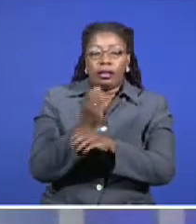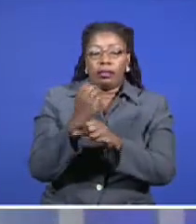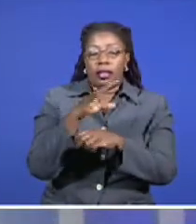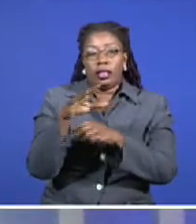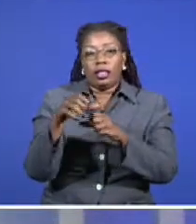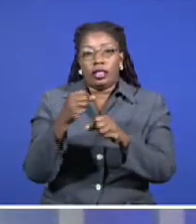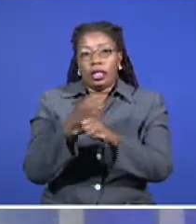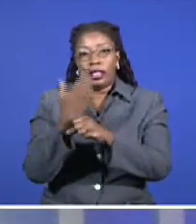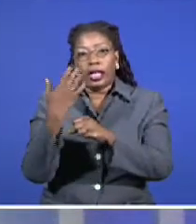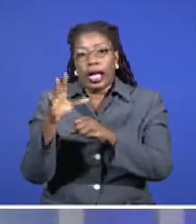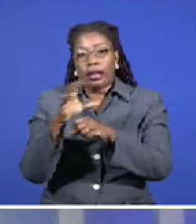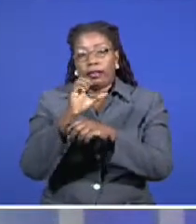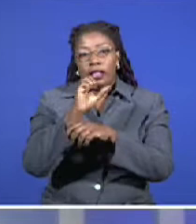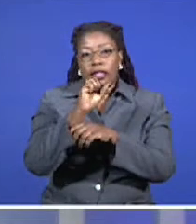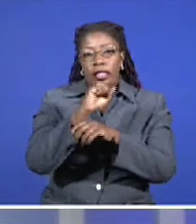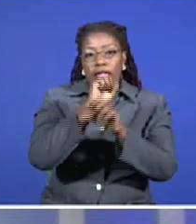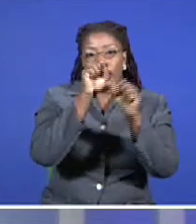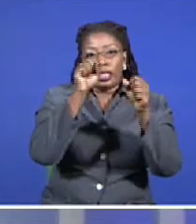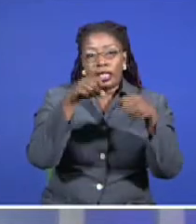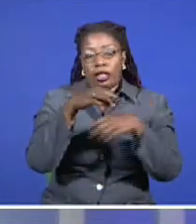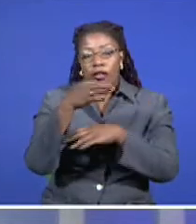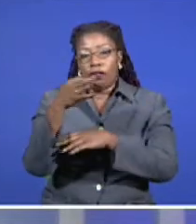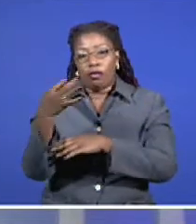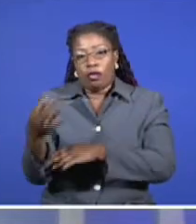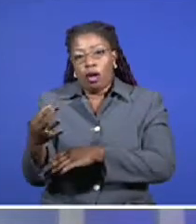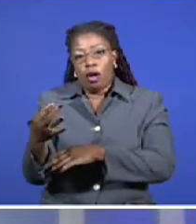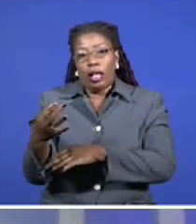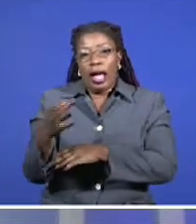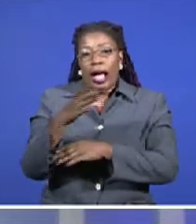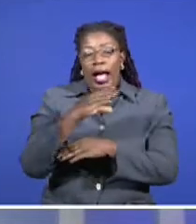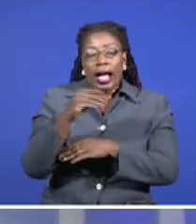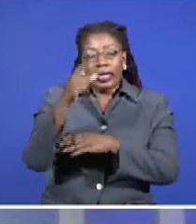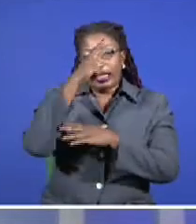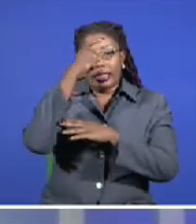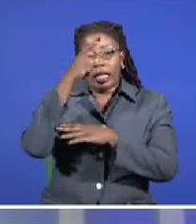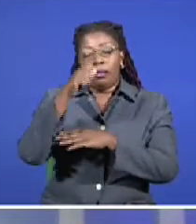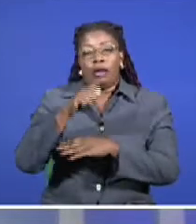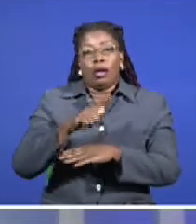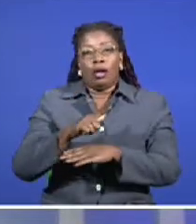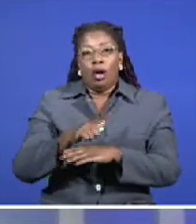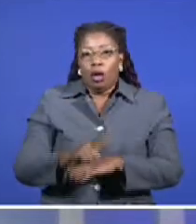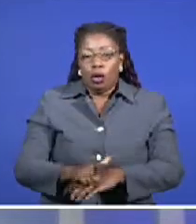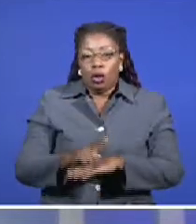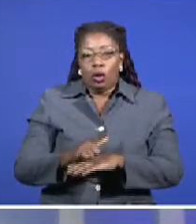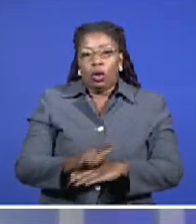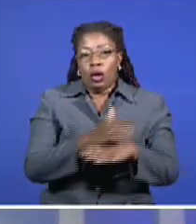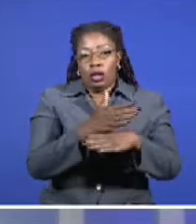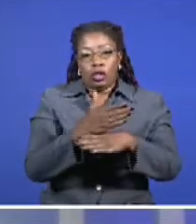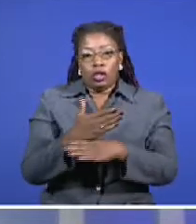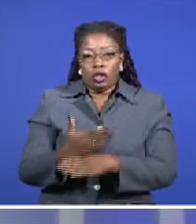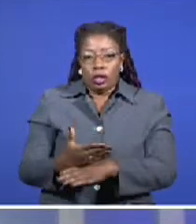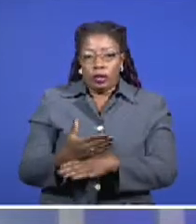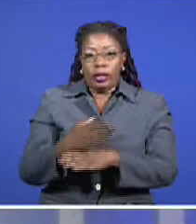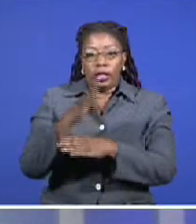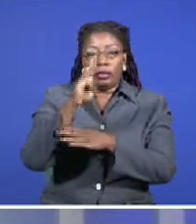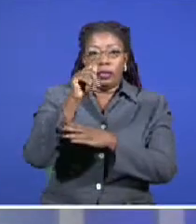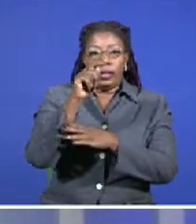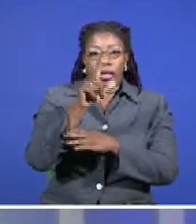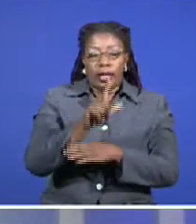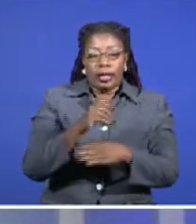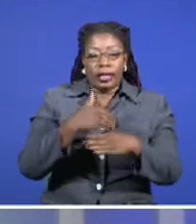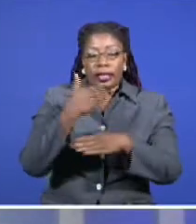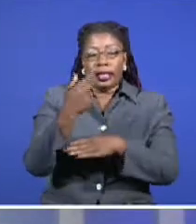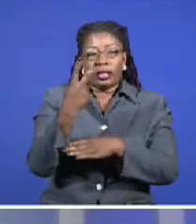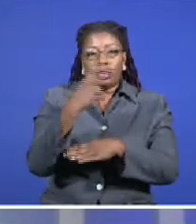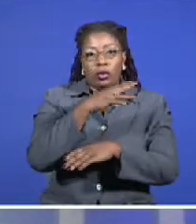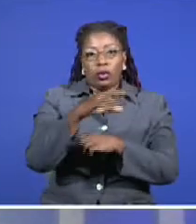of system faults, blackouts and recurring summer load shedding, it was announced today that the Bahamas Power and Light Company will within the next